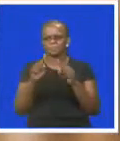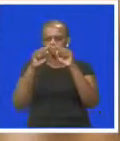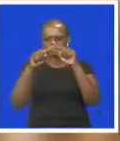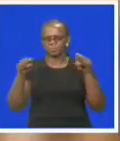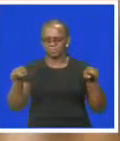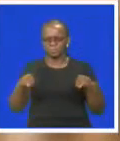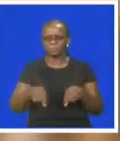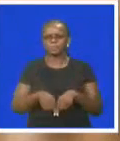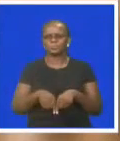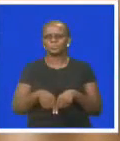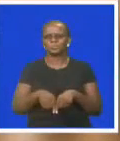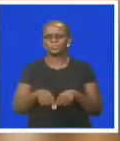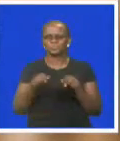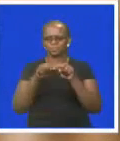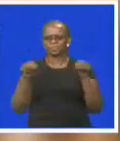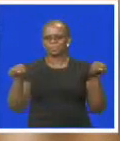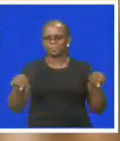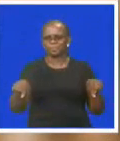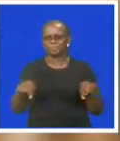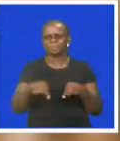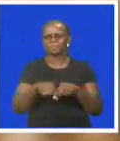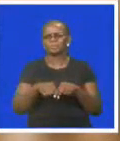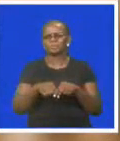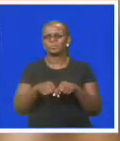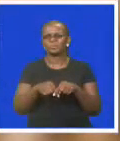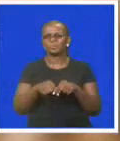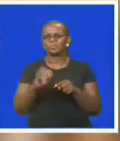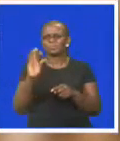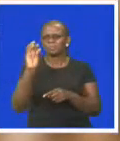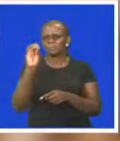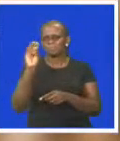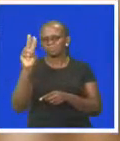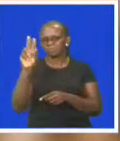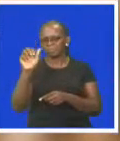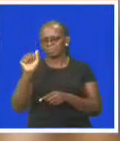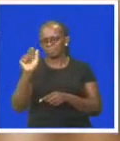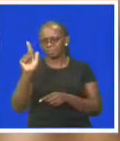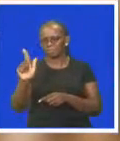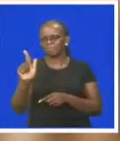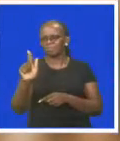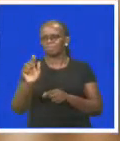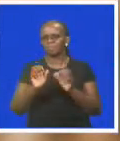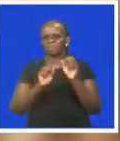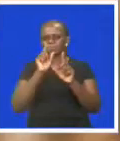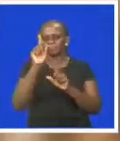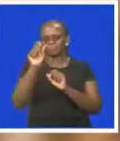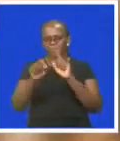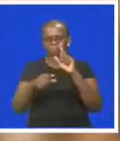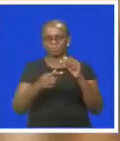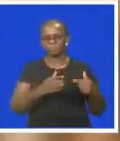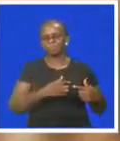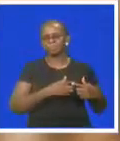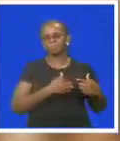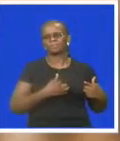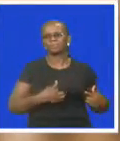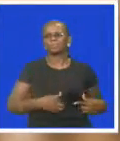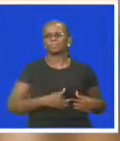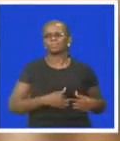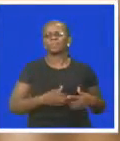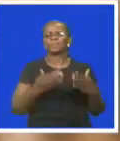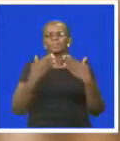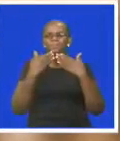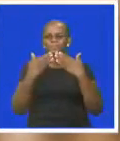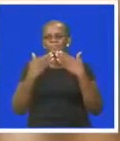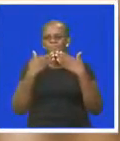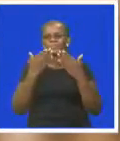diamond, rectangle, oval, star, and a heart. Thank you,